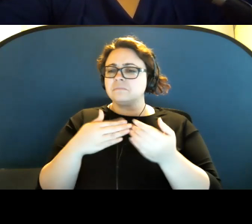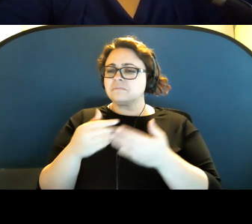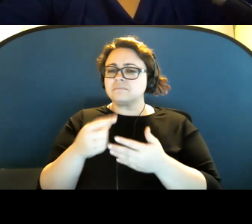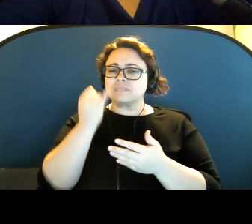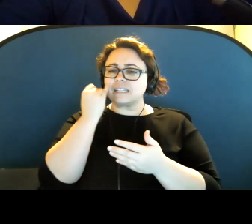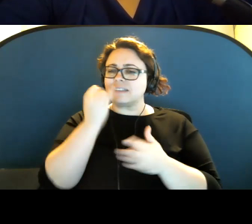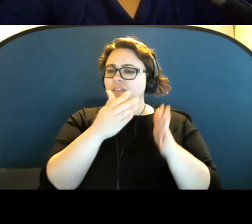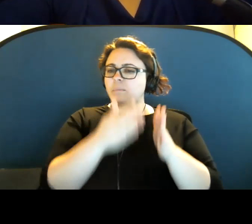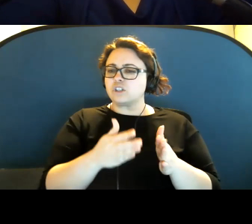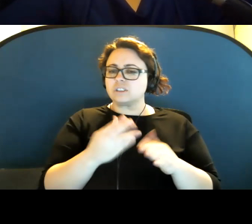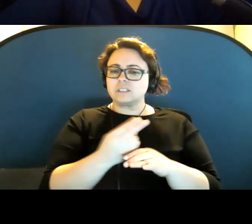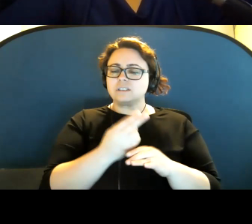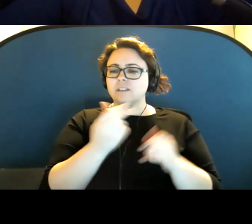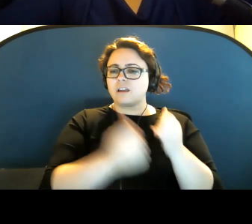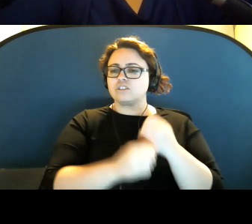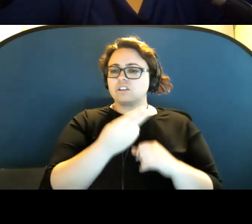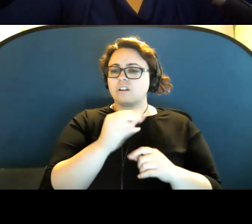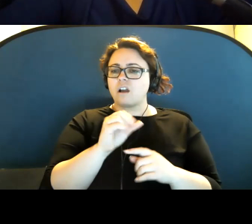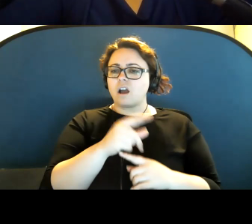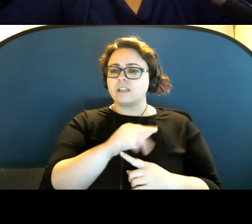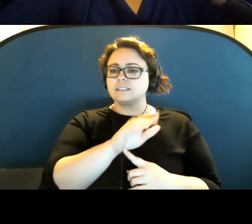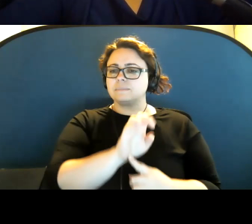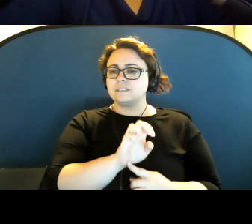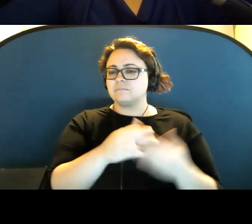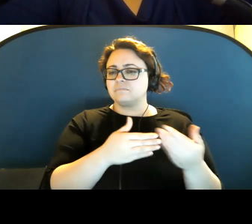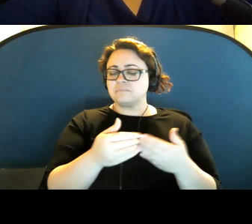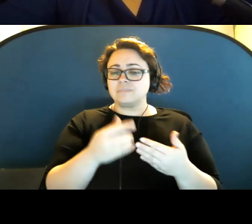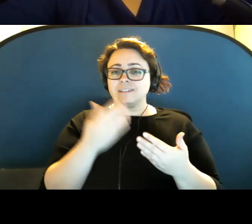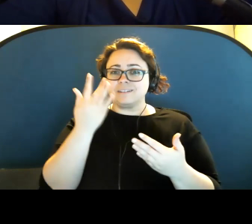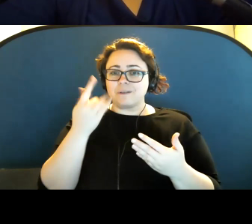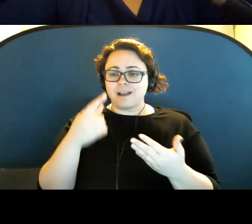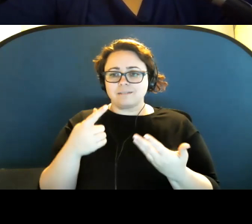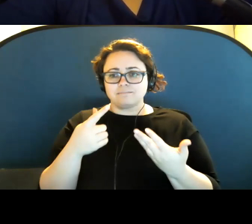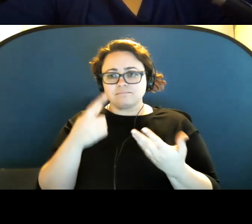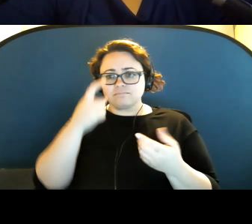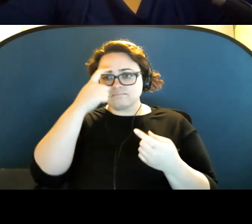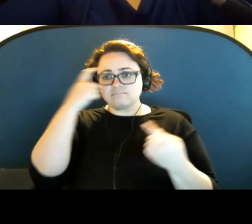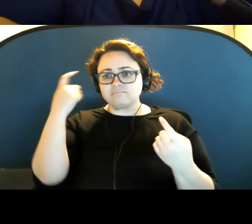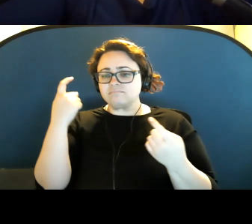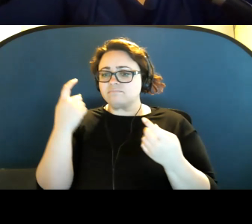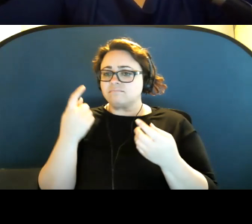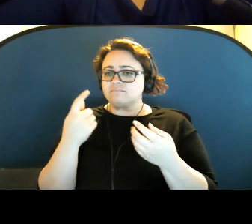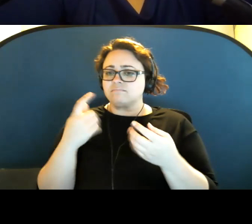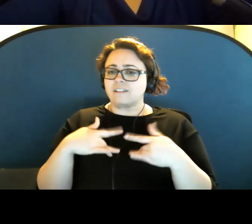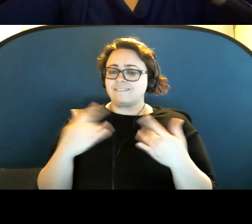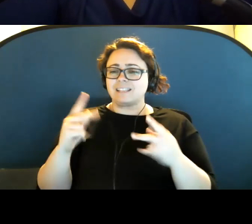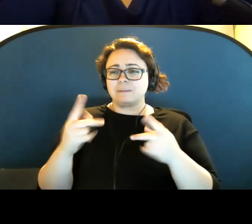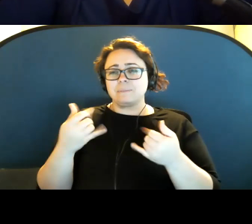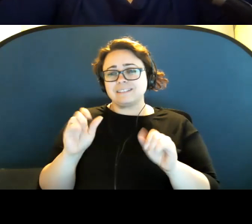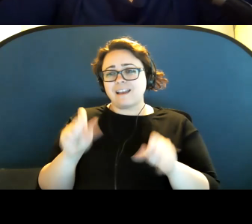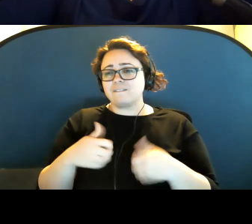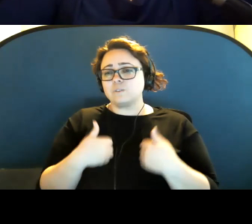really helpful, because these are traumatic events that are happening, and people have to live with that. Absolutely